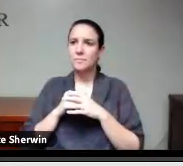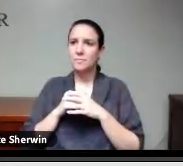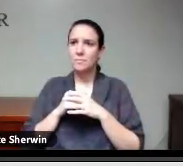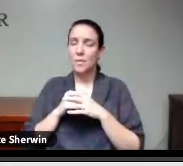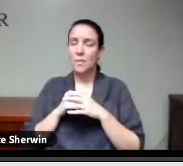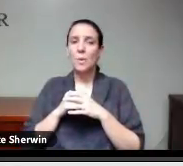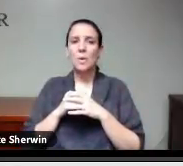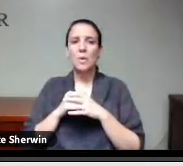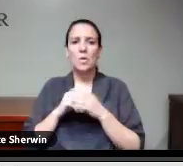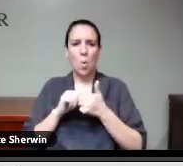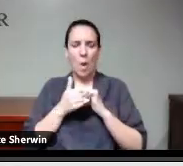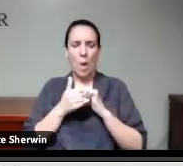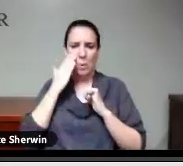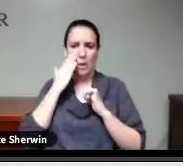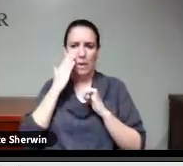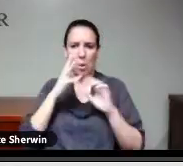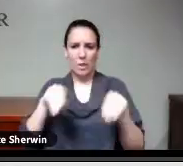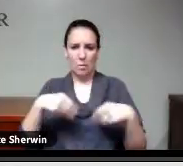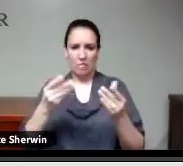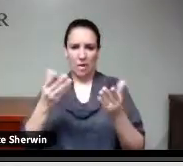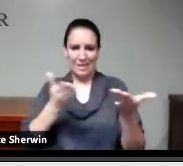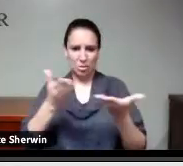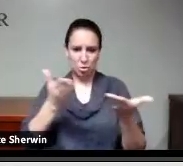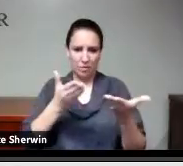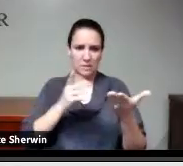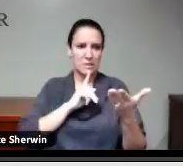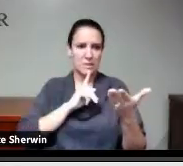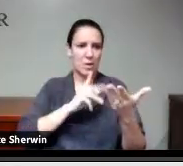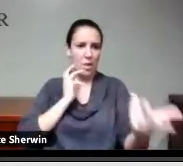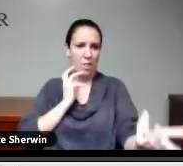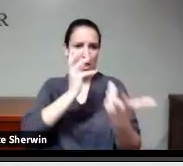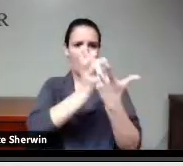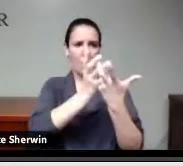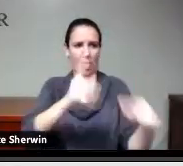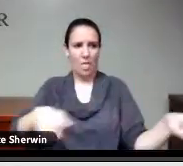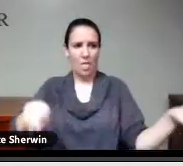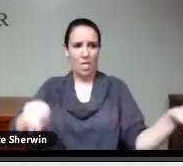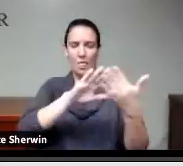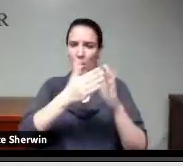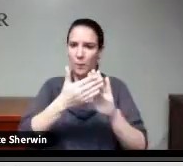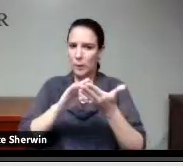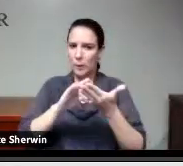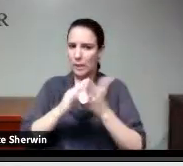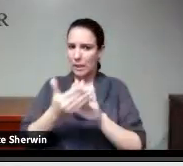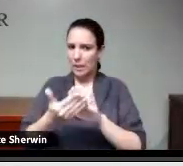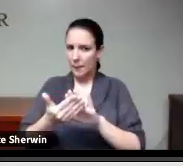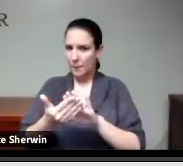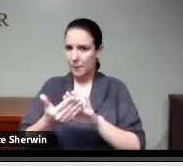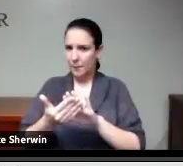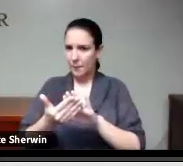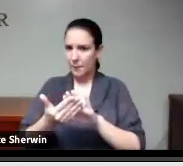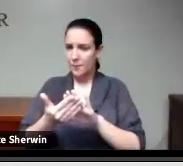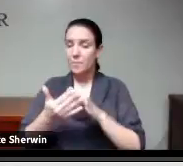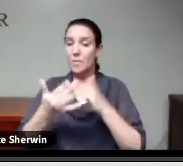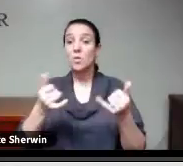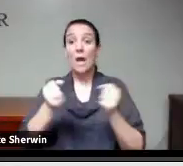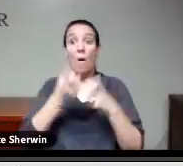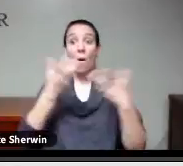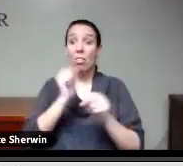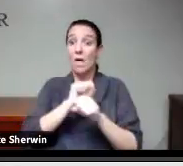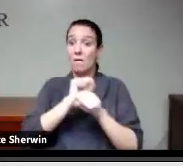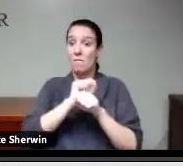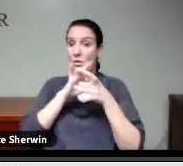the needs of those communities or those constituents. Now, this is the piece where it takes a lot of work on our part because it's